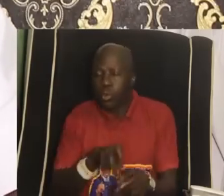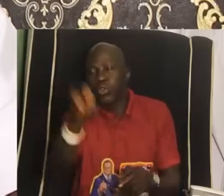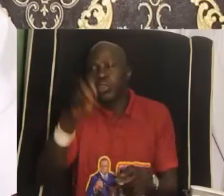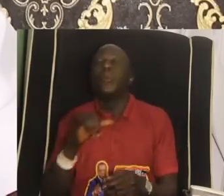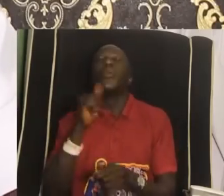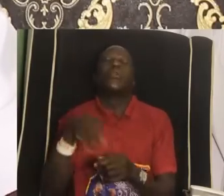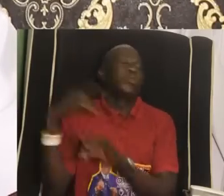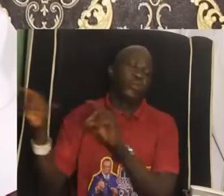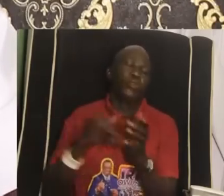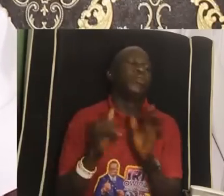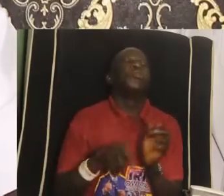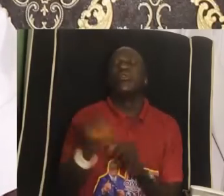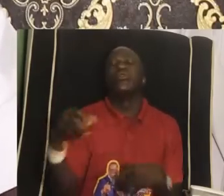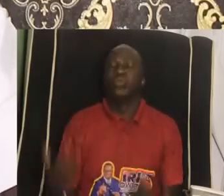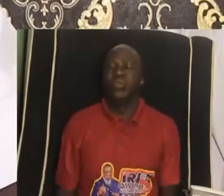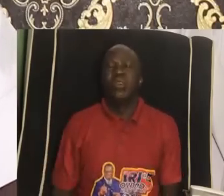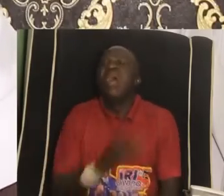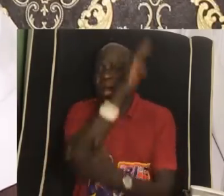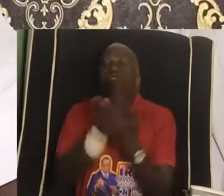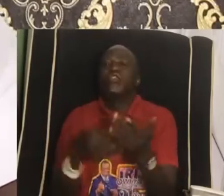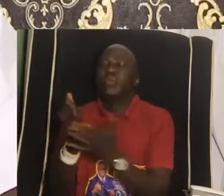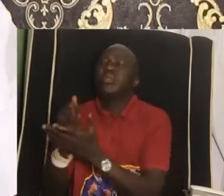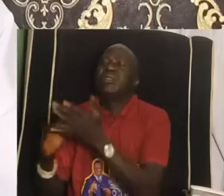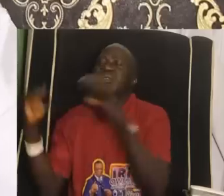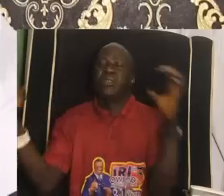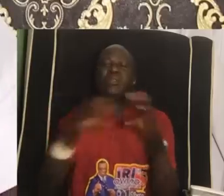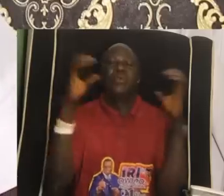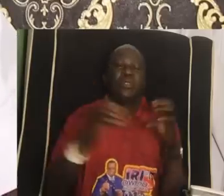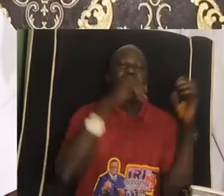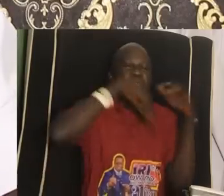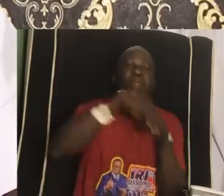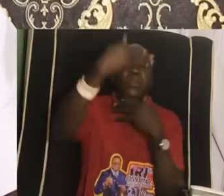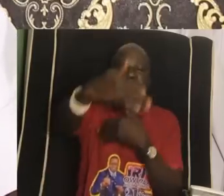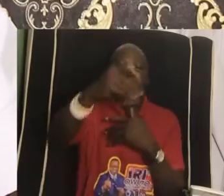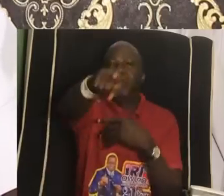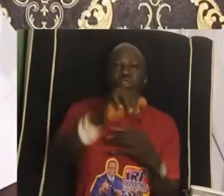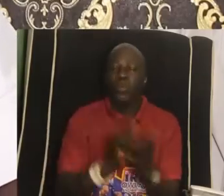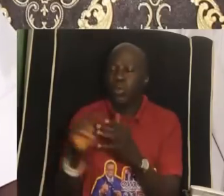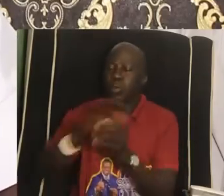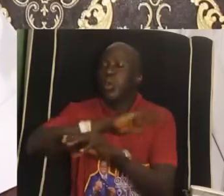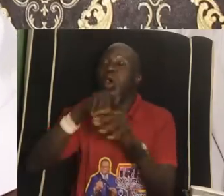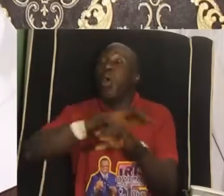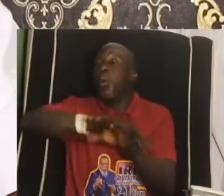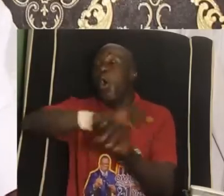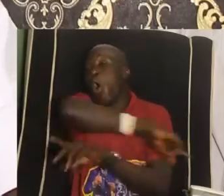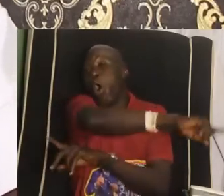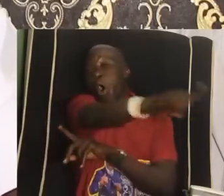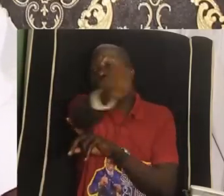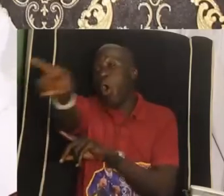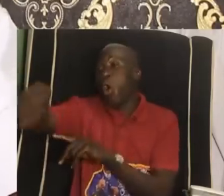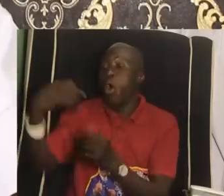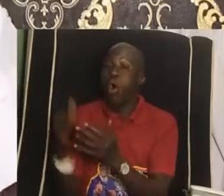You're supposed to travel abroad. They failed celebration before you. The